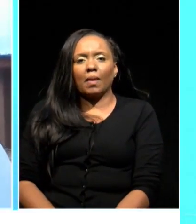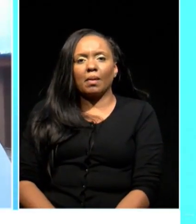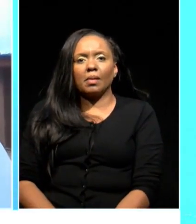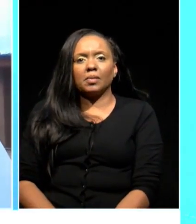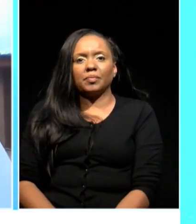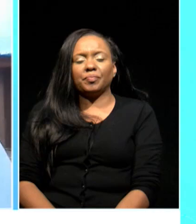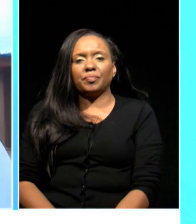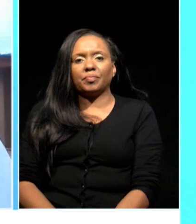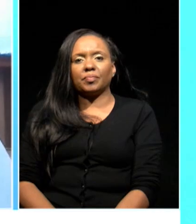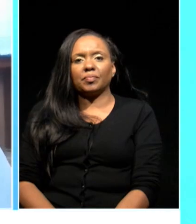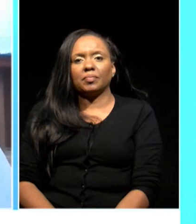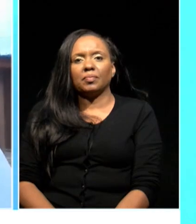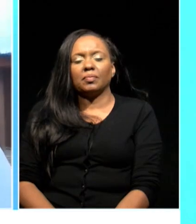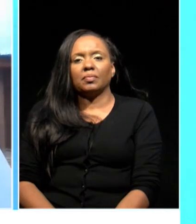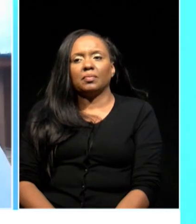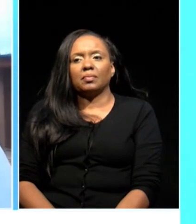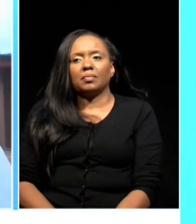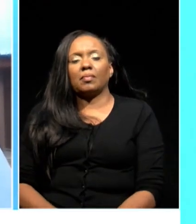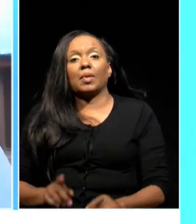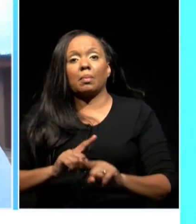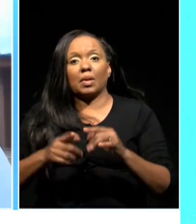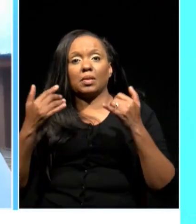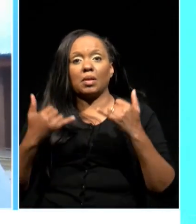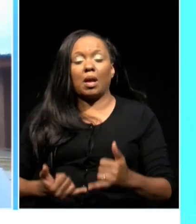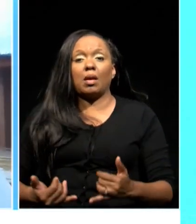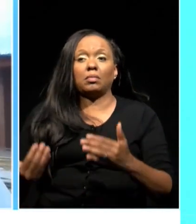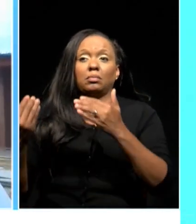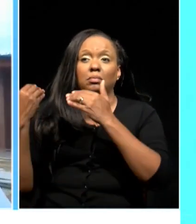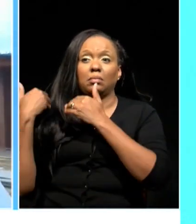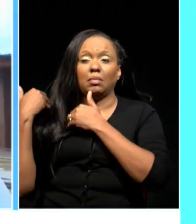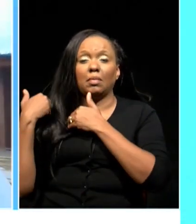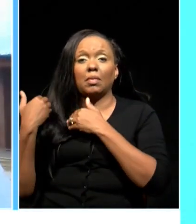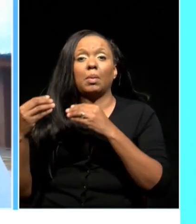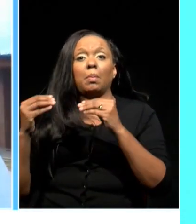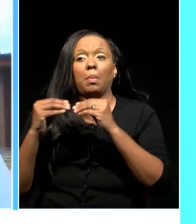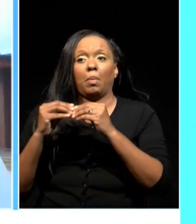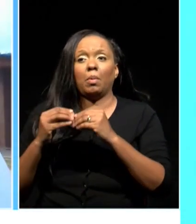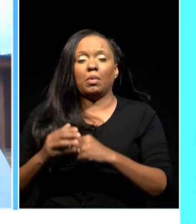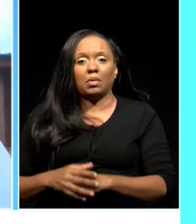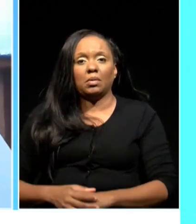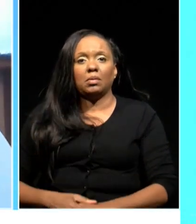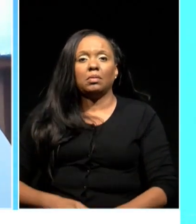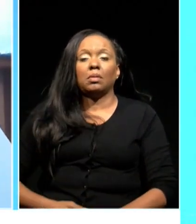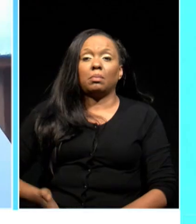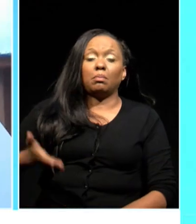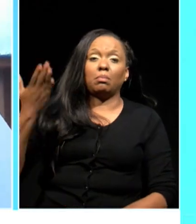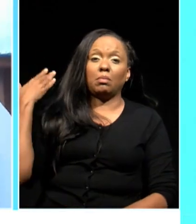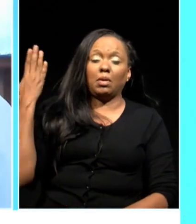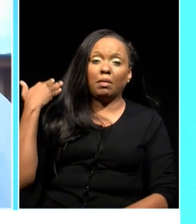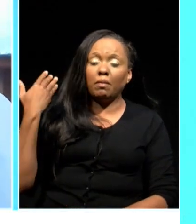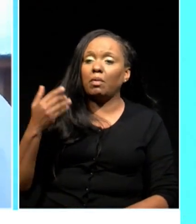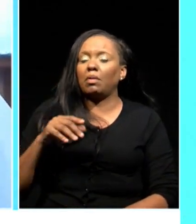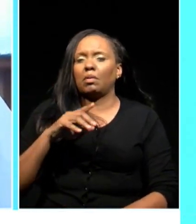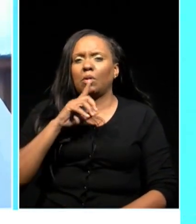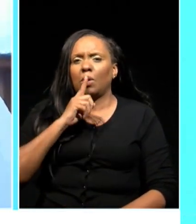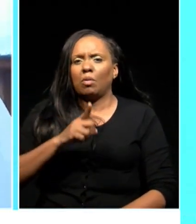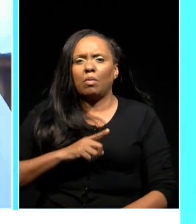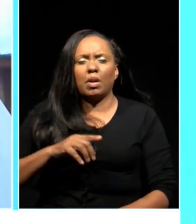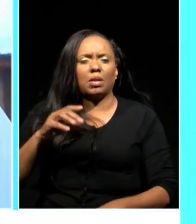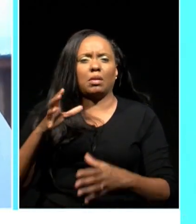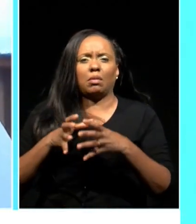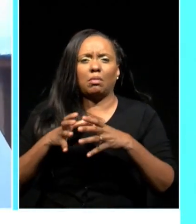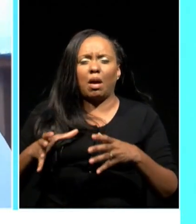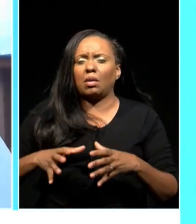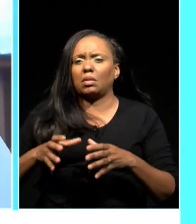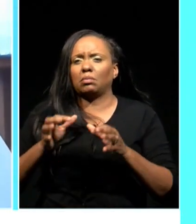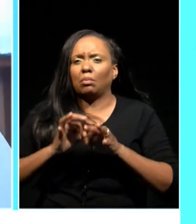herself now are actually greater than the tasks then, although the tasks then were emergency tasks. And the mission critical took care of a lot of that,